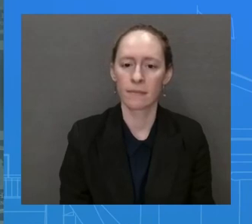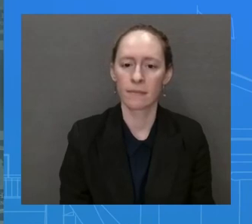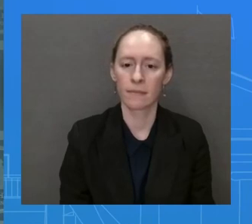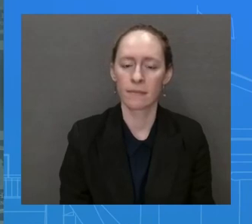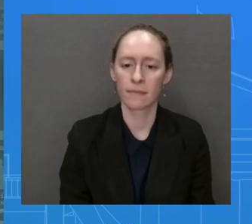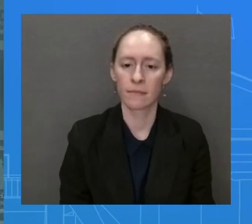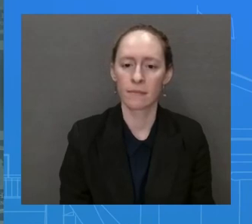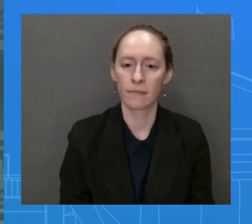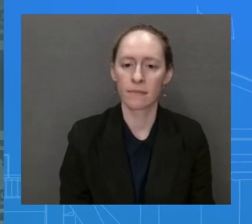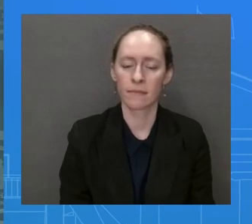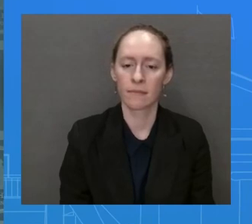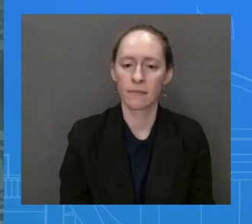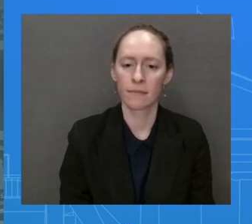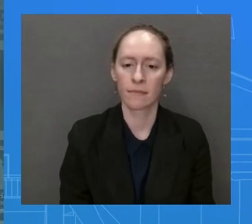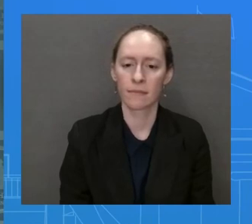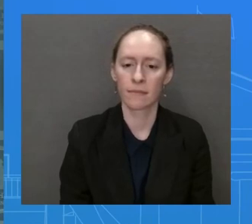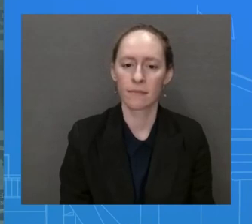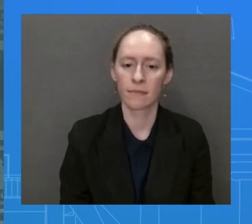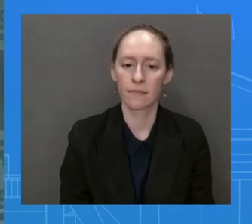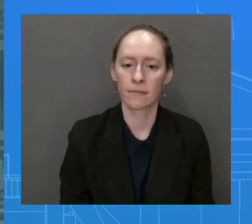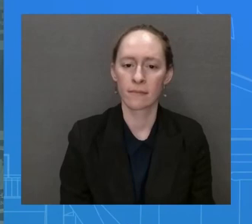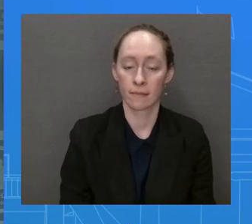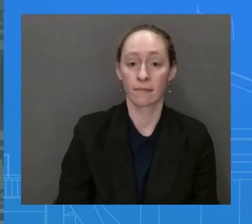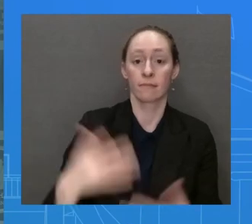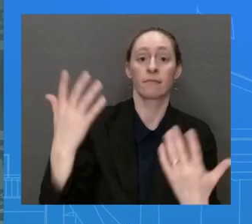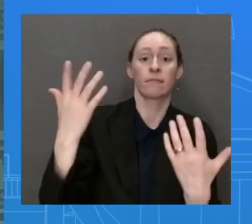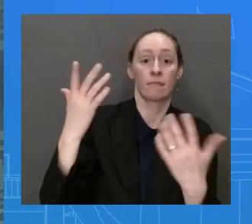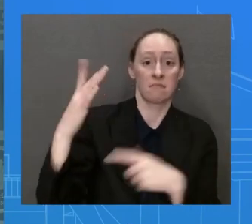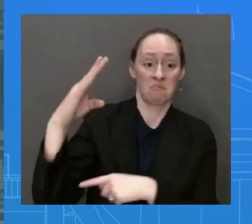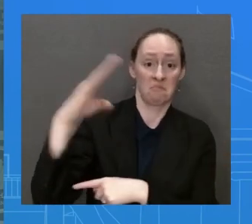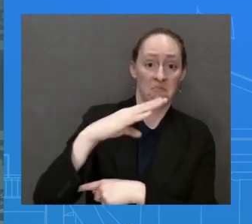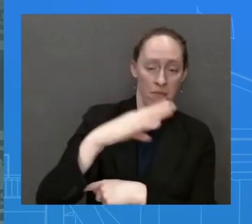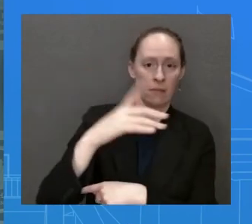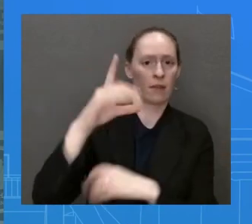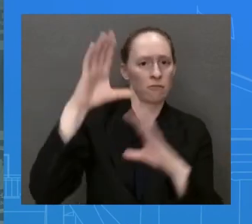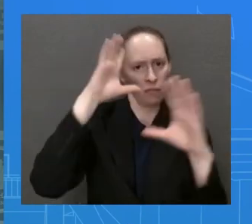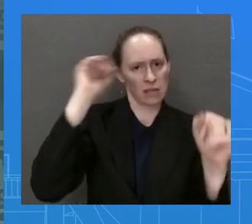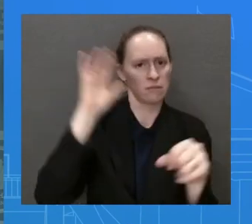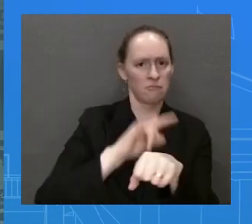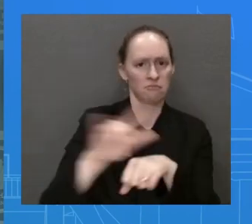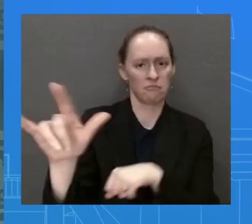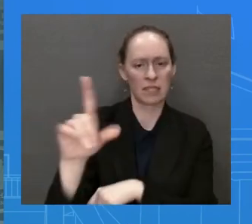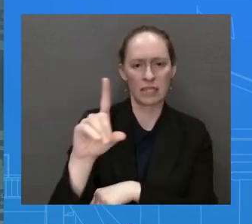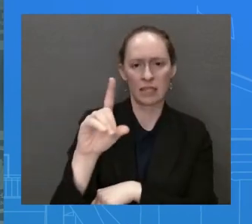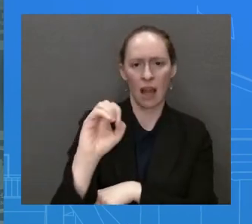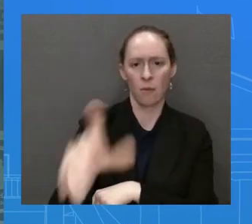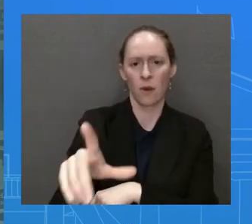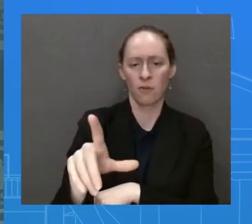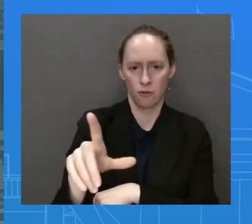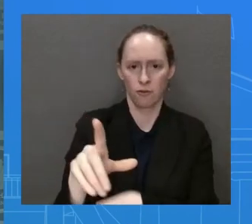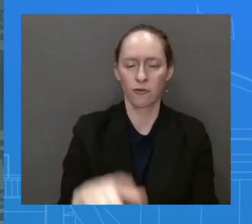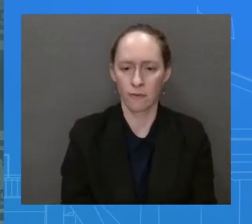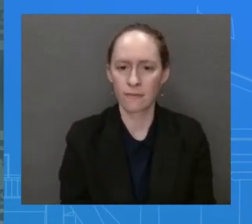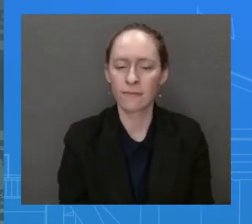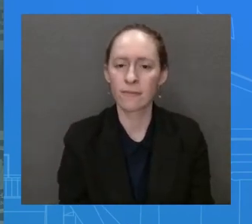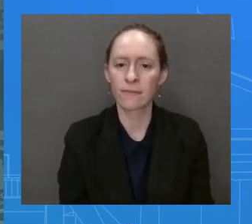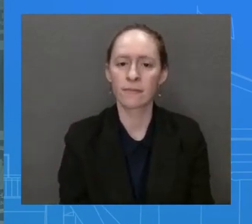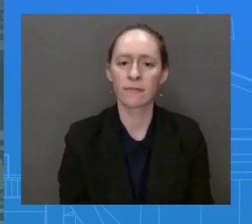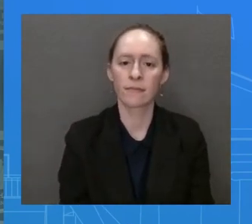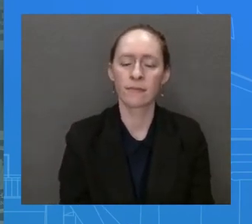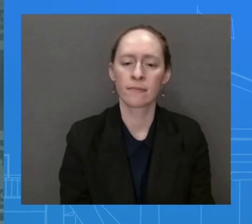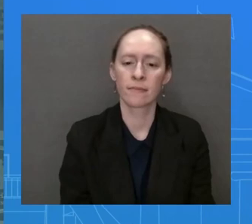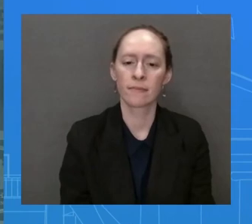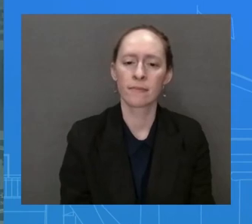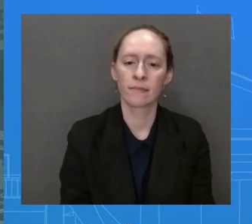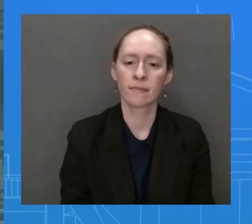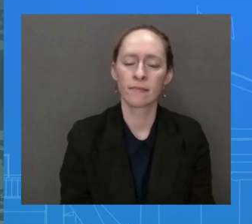Wilmington, Delaware, as you all know. On Sunday, as you just heard from Mayor Lance Bottoms, the president will travel to Atlanta, Georgia, and deliver a